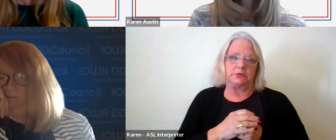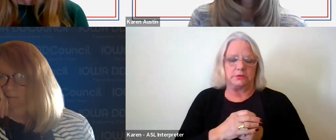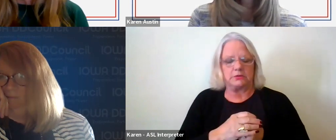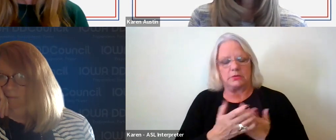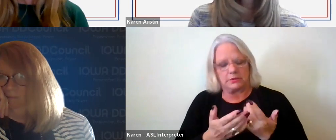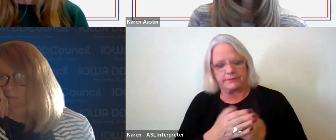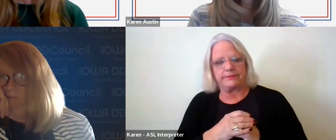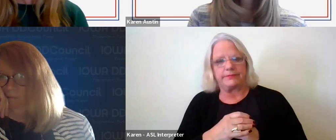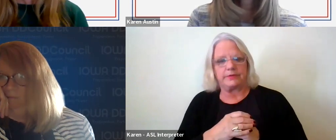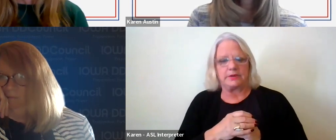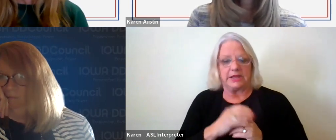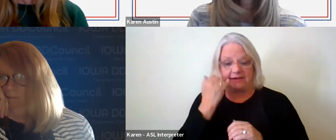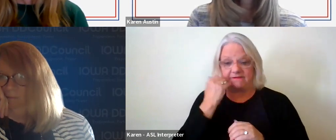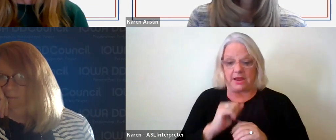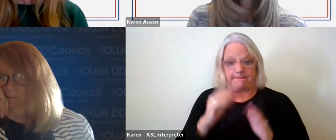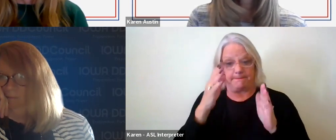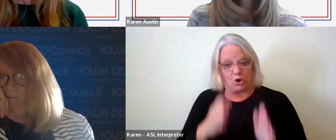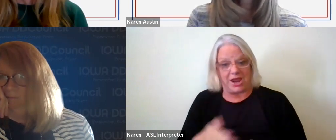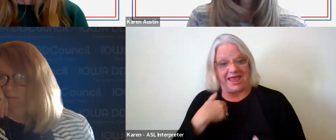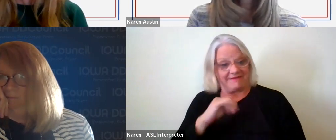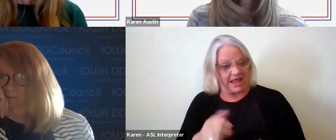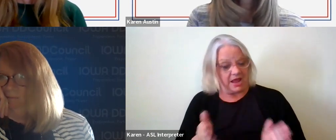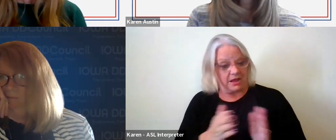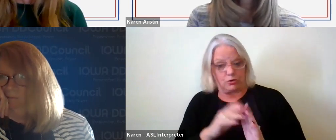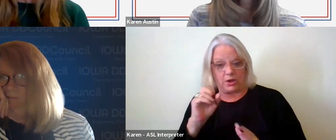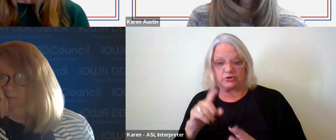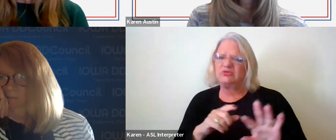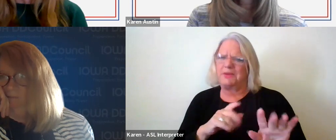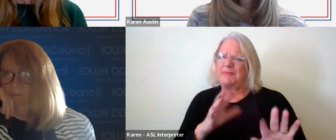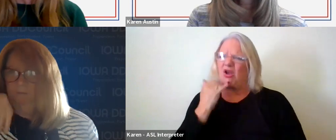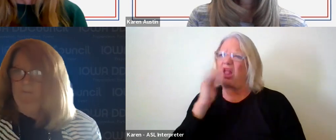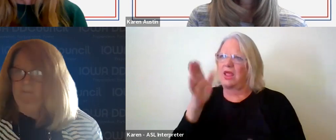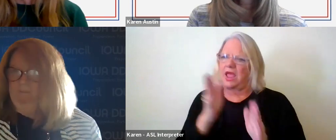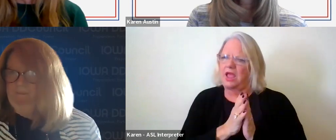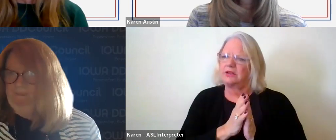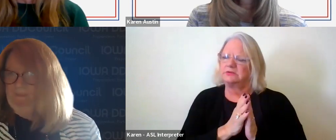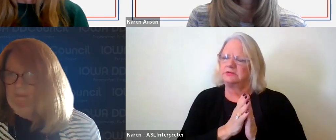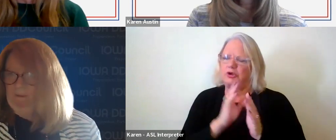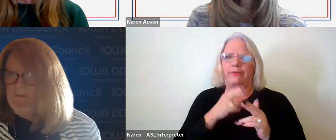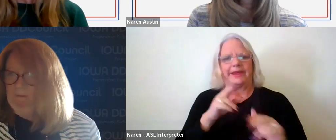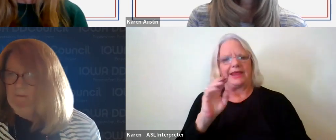has that, for them to reach out, because there might be, some of them might change that the entity would be more